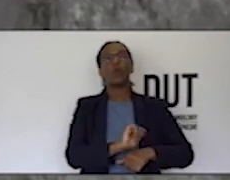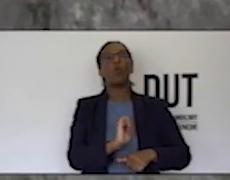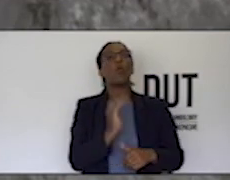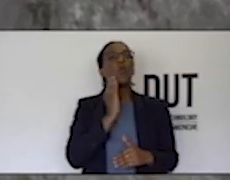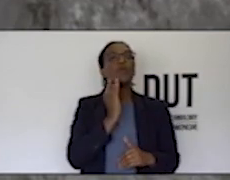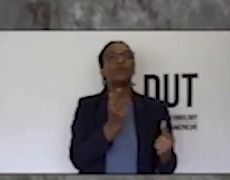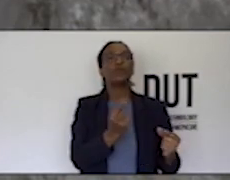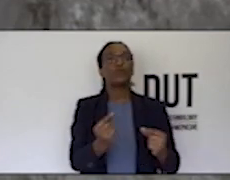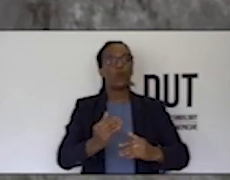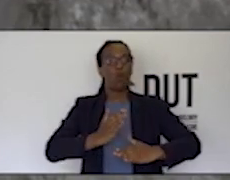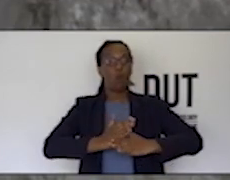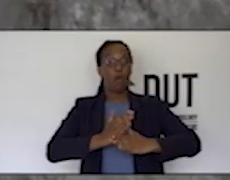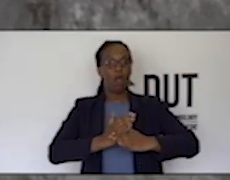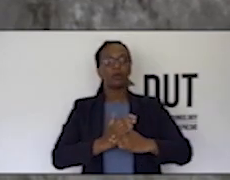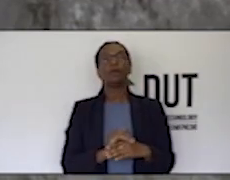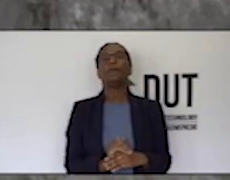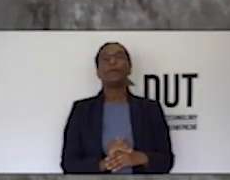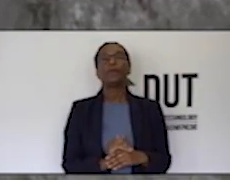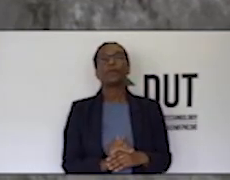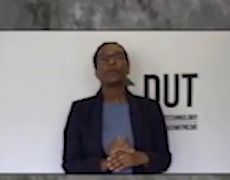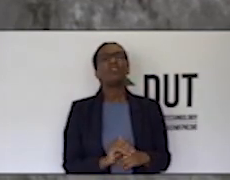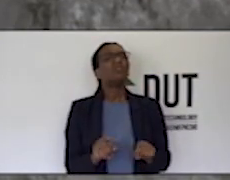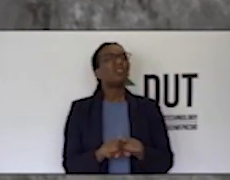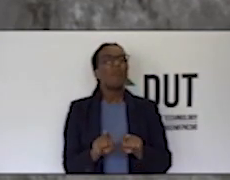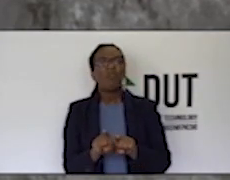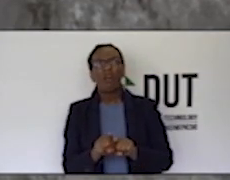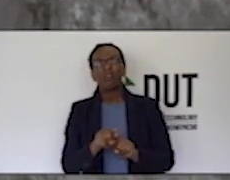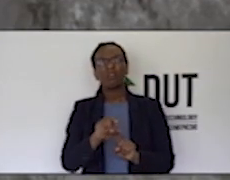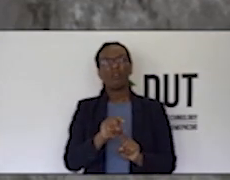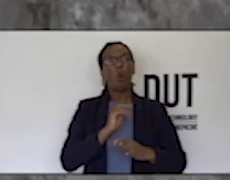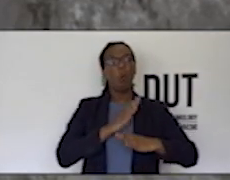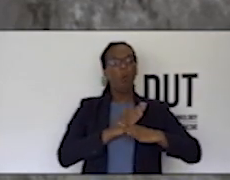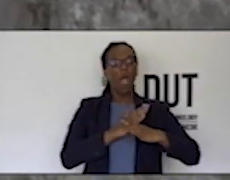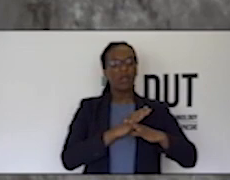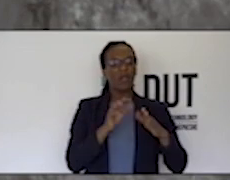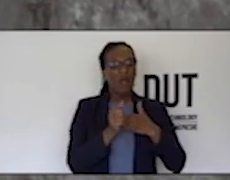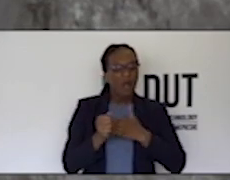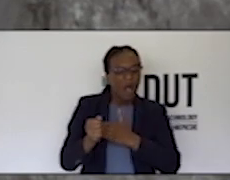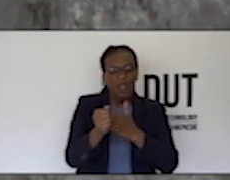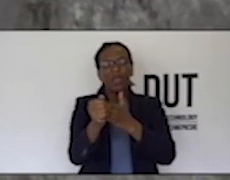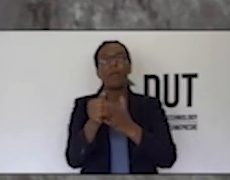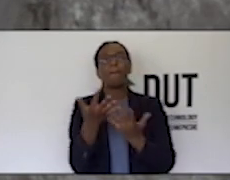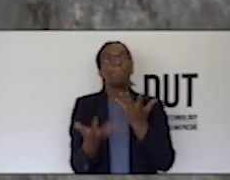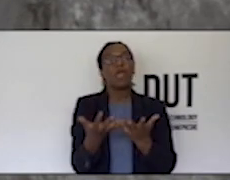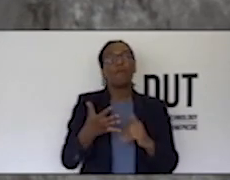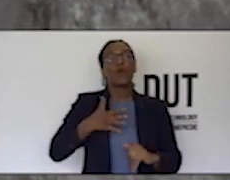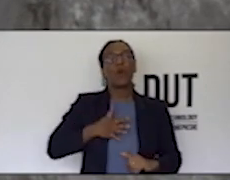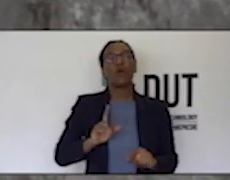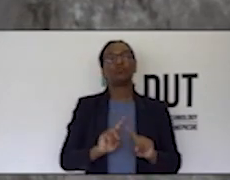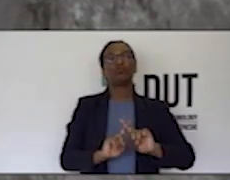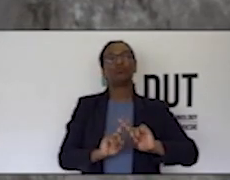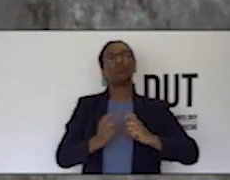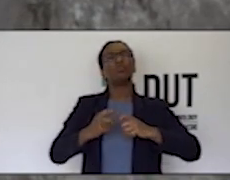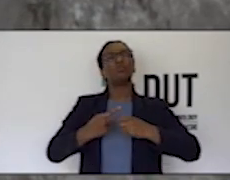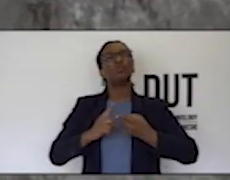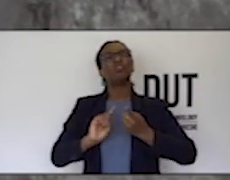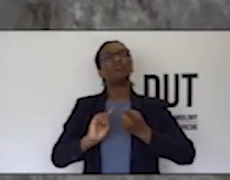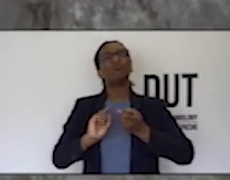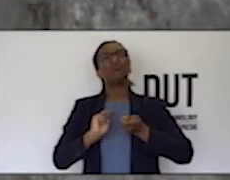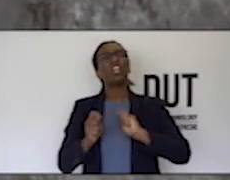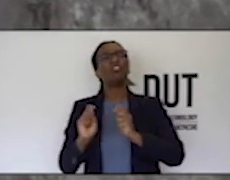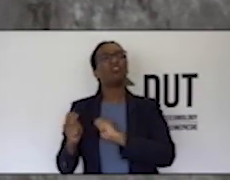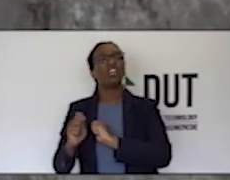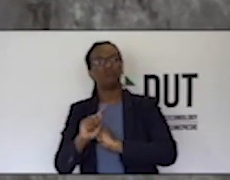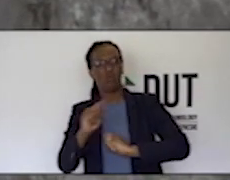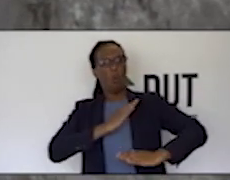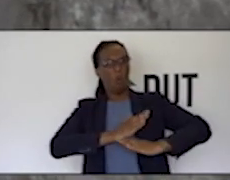It could be related to also career guidance. So maybe you want to change your career and you want to seek guidance with your